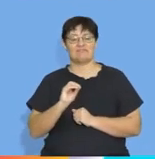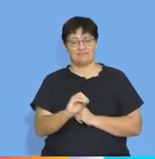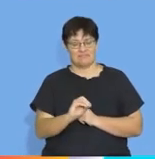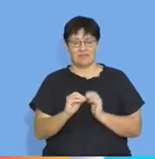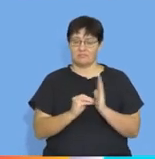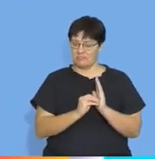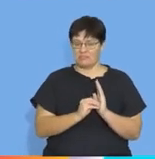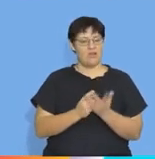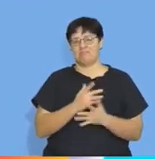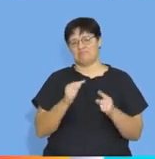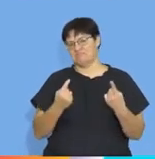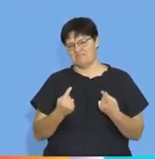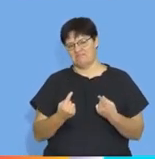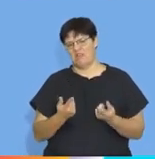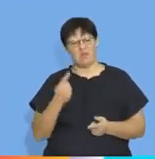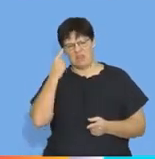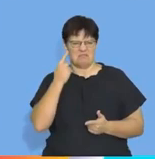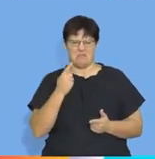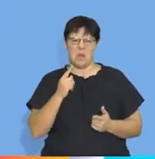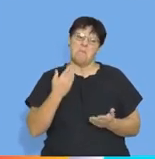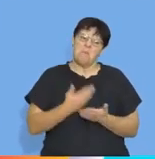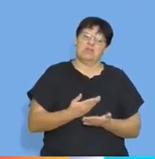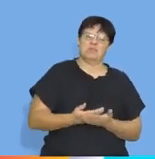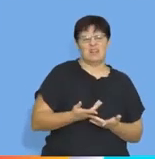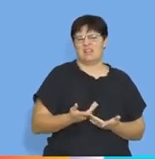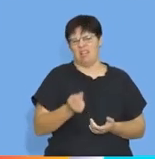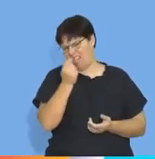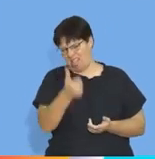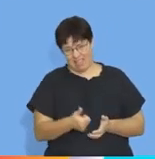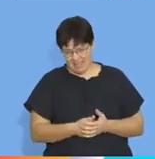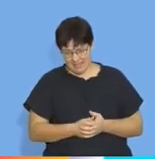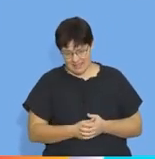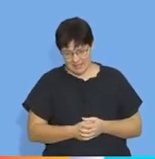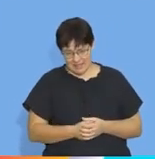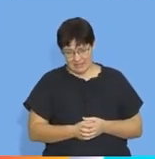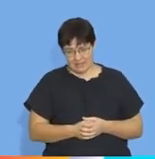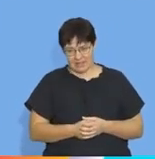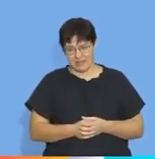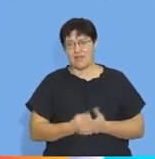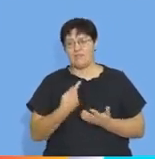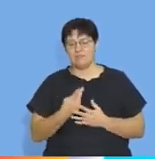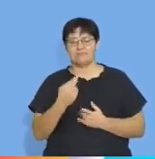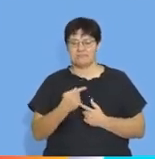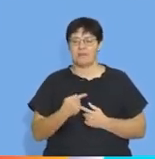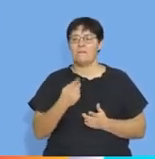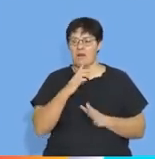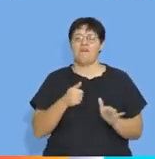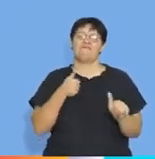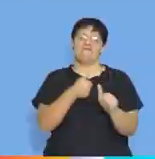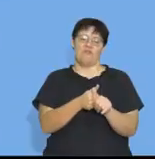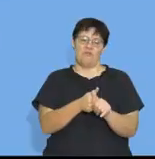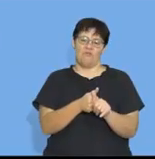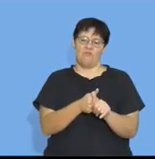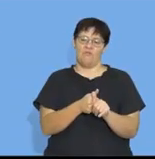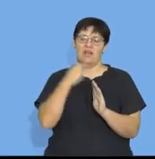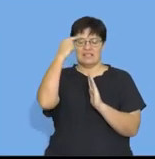implantation takes place is very unlikely. So we refer to that as a rhythm method, as a couple would have to